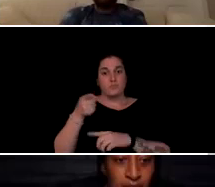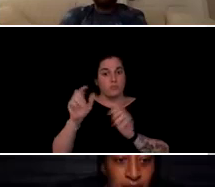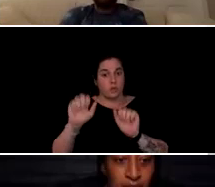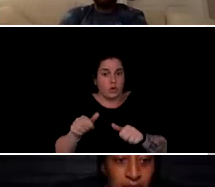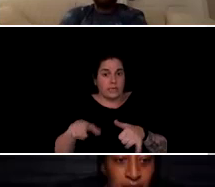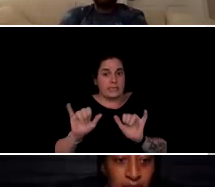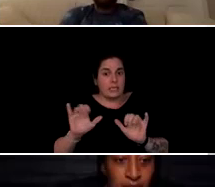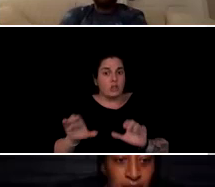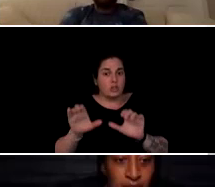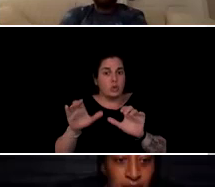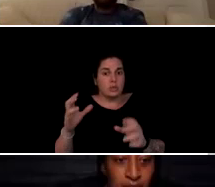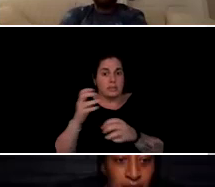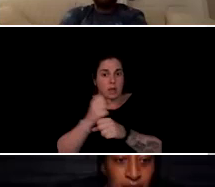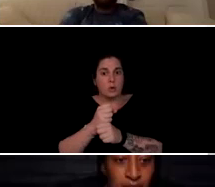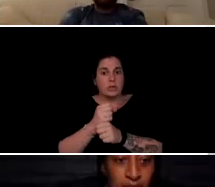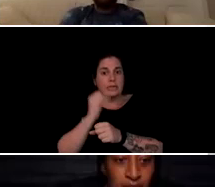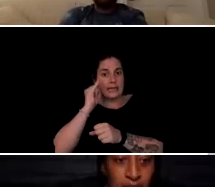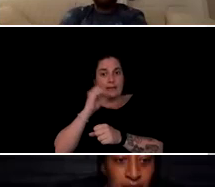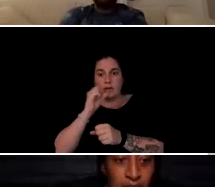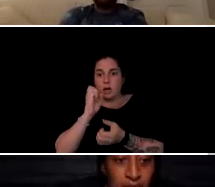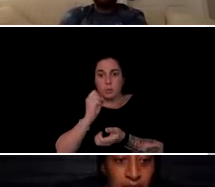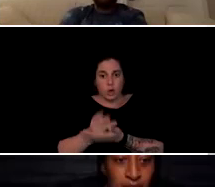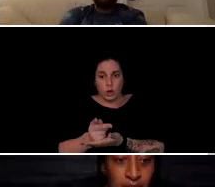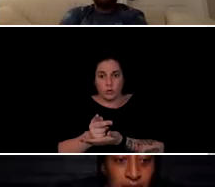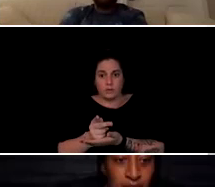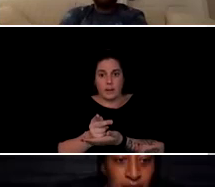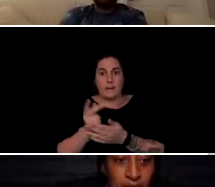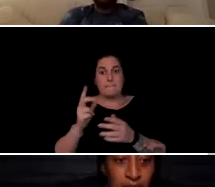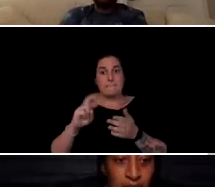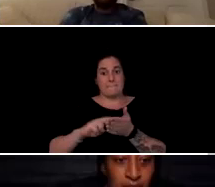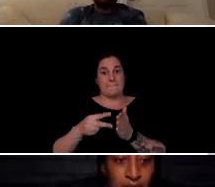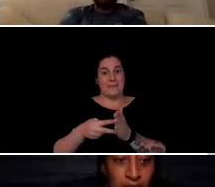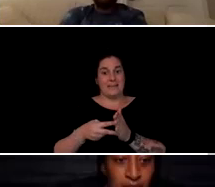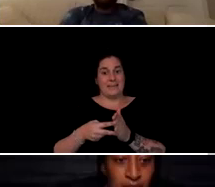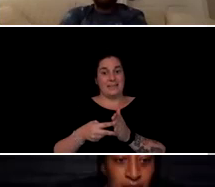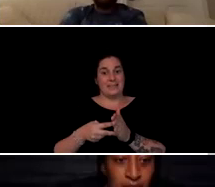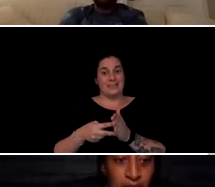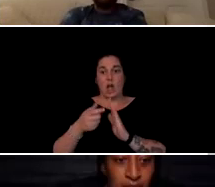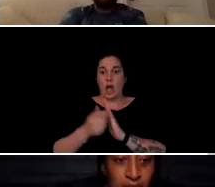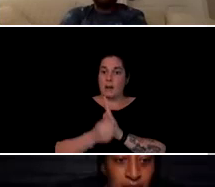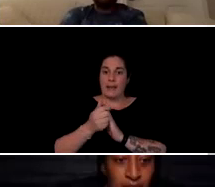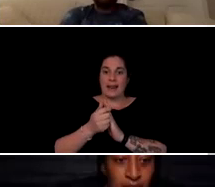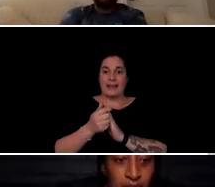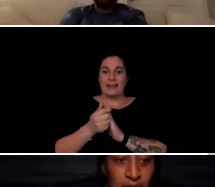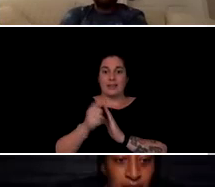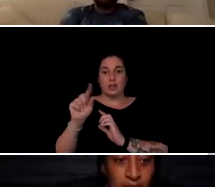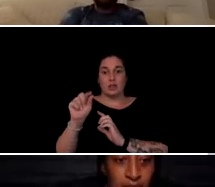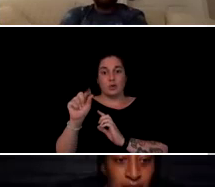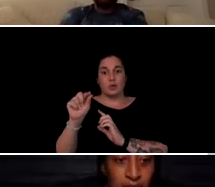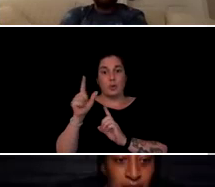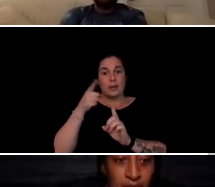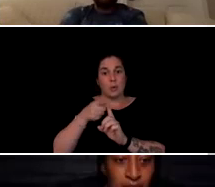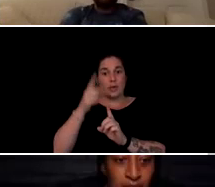right? You can do the summary. You're just doing it with an article that wasn't approved, so you automatically lose 20 points in the article